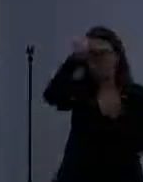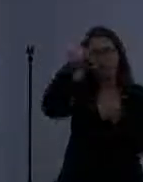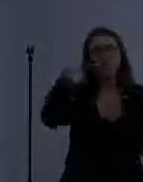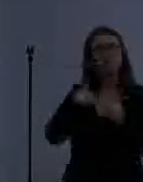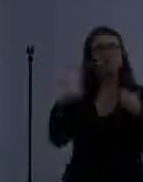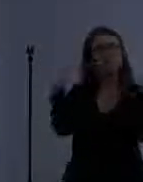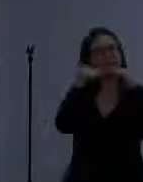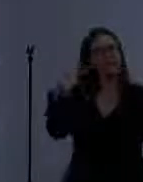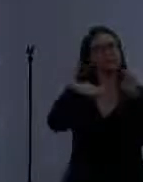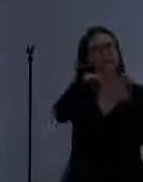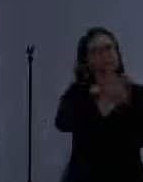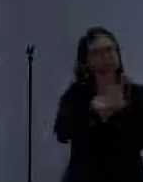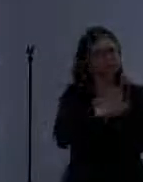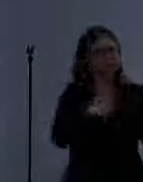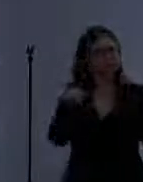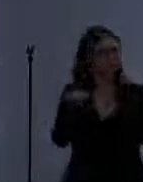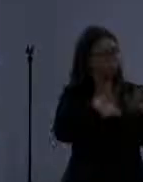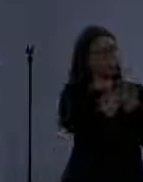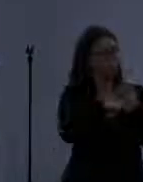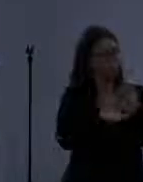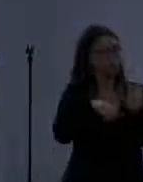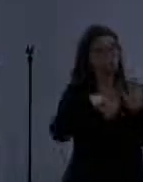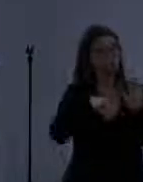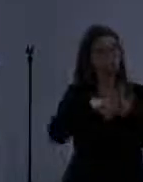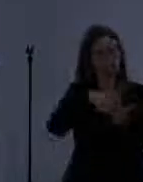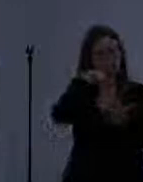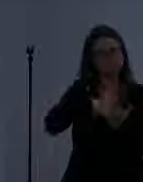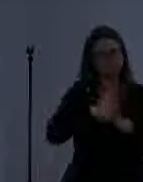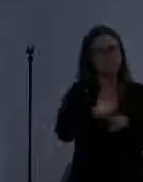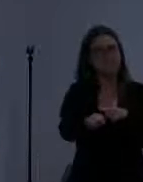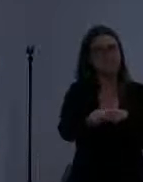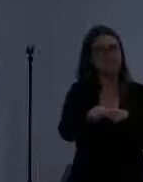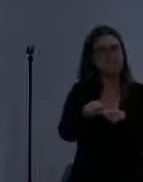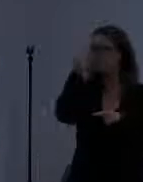are that workers are expected to meet.